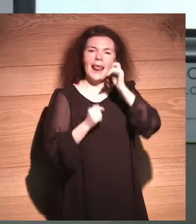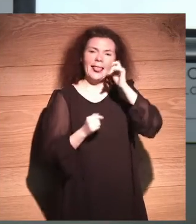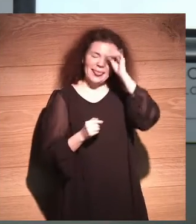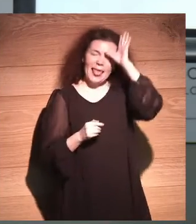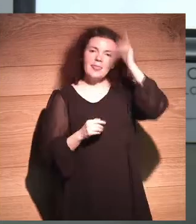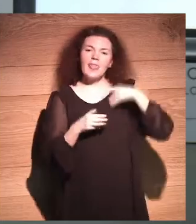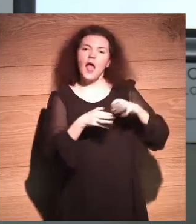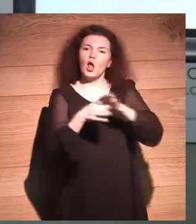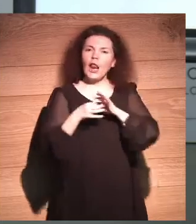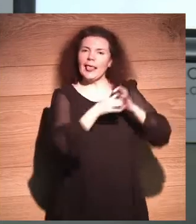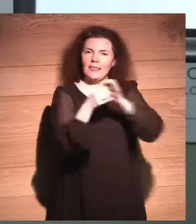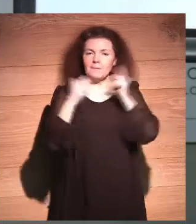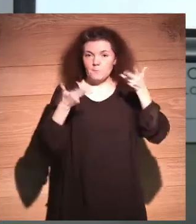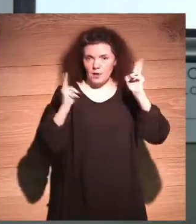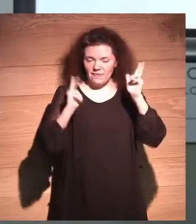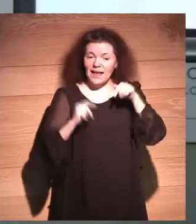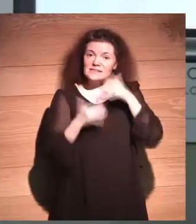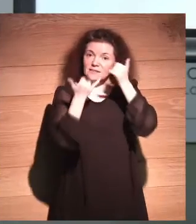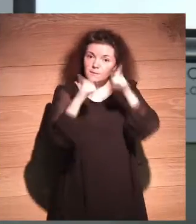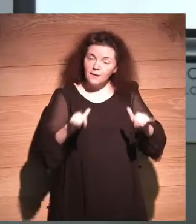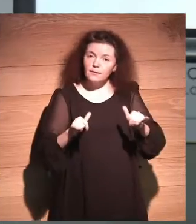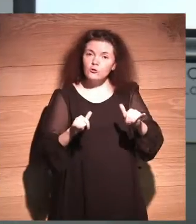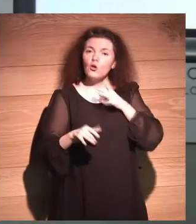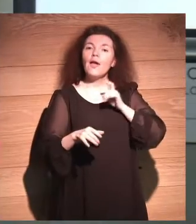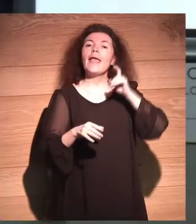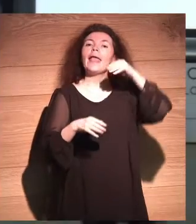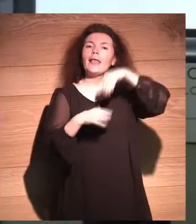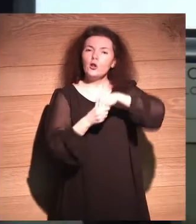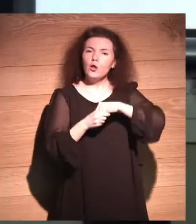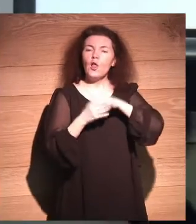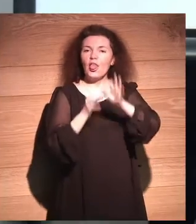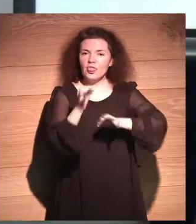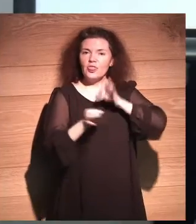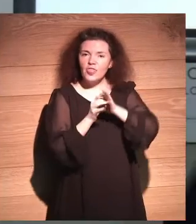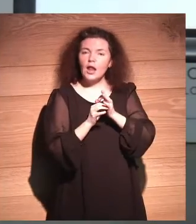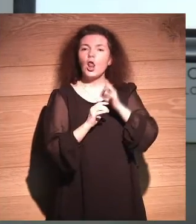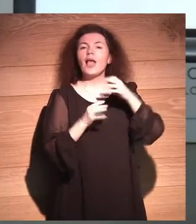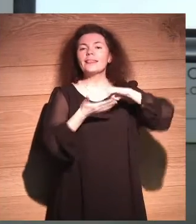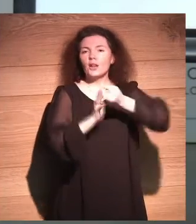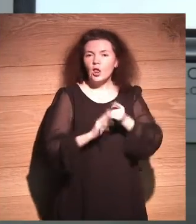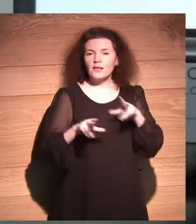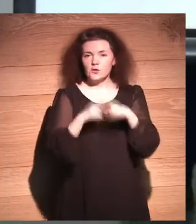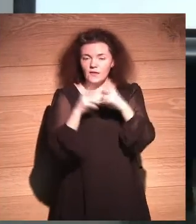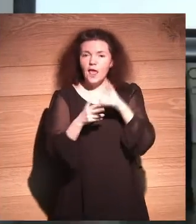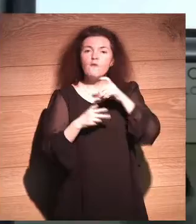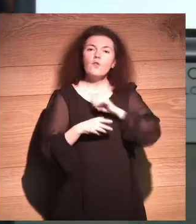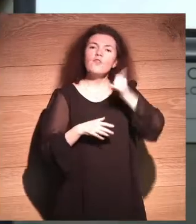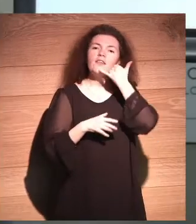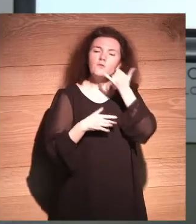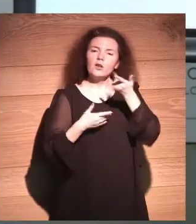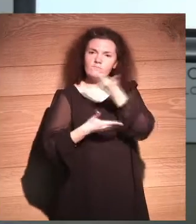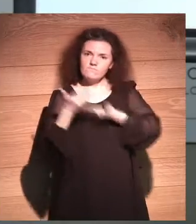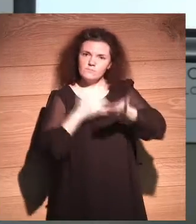Noveck, talking about collective intelligence and democracy. This event is within the